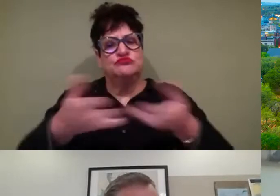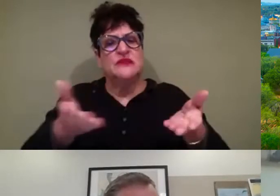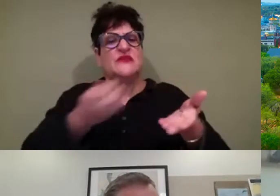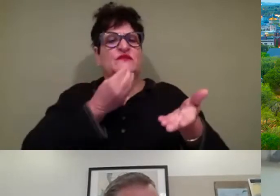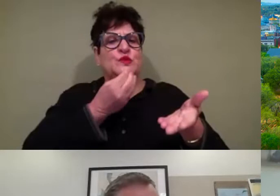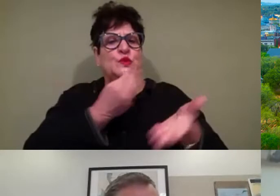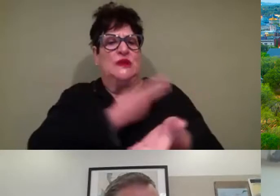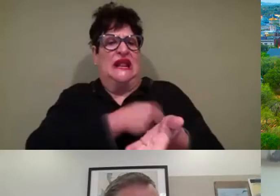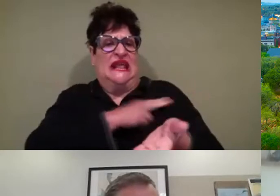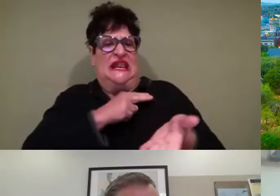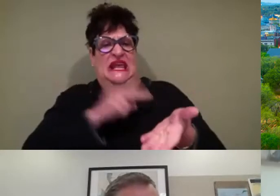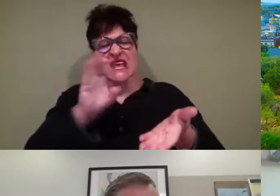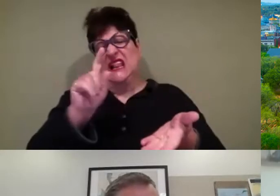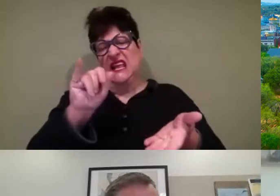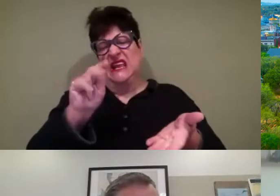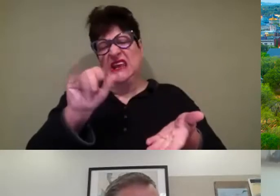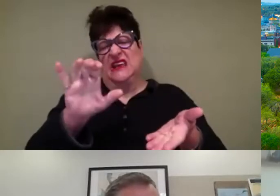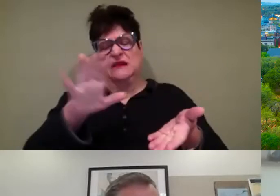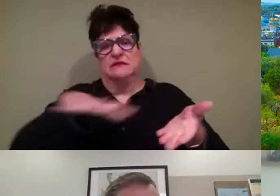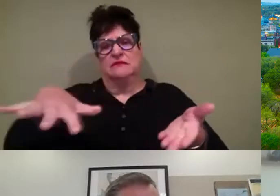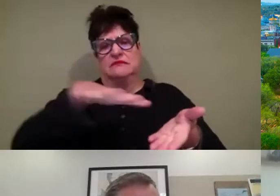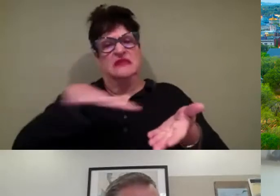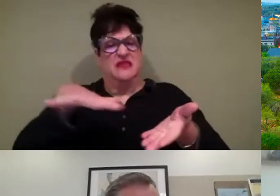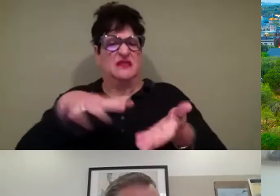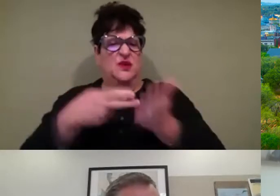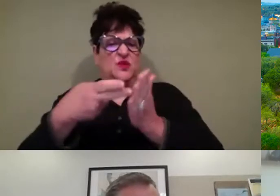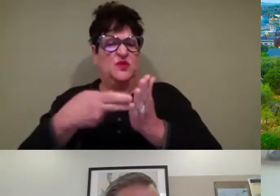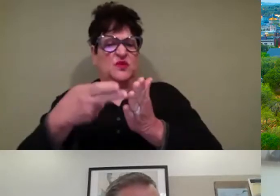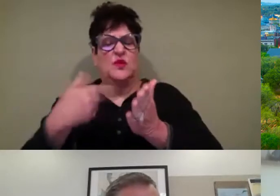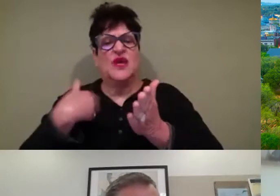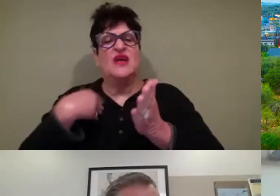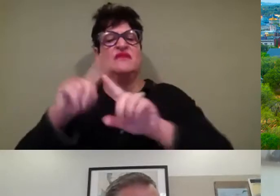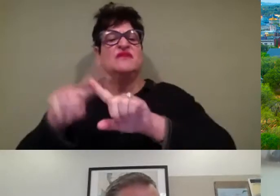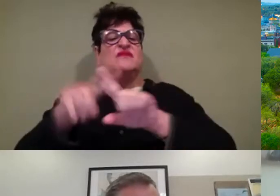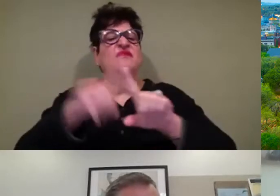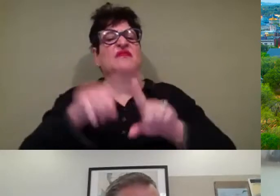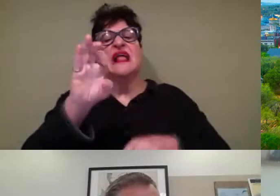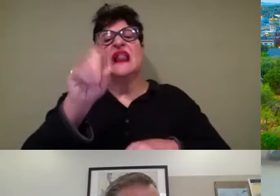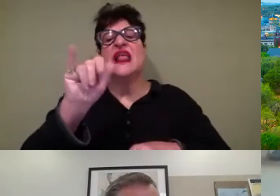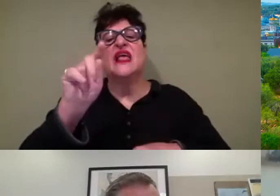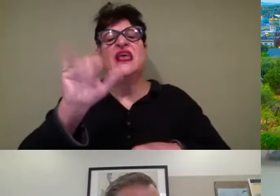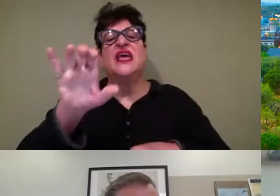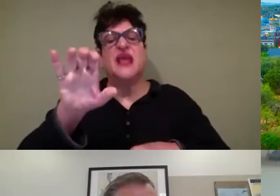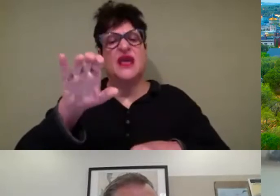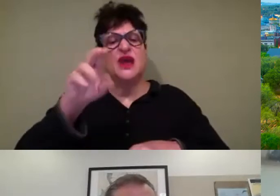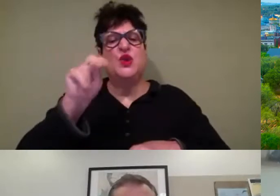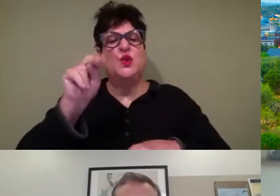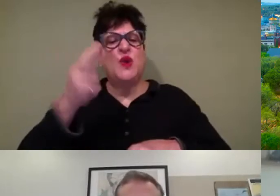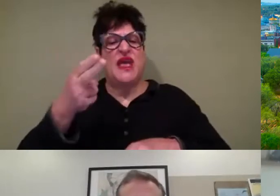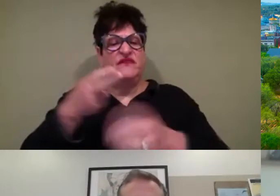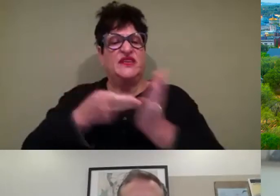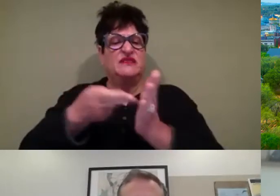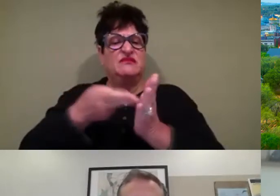the city. We ourselves are providing a number of flu clinics throughout New Haven, and we ask that you visit our website so you